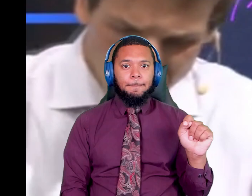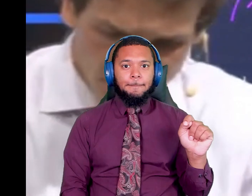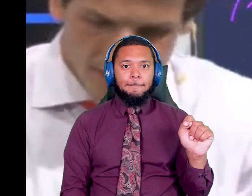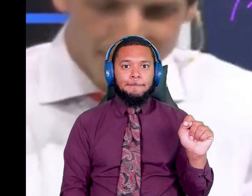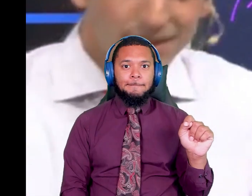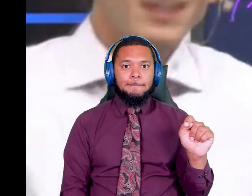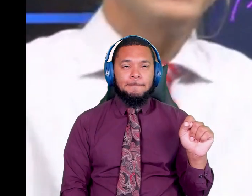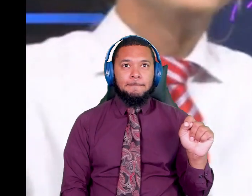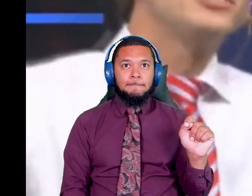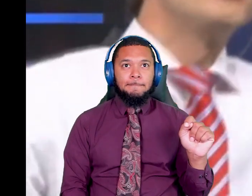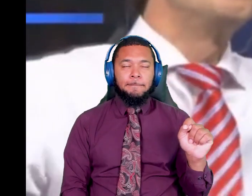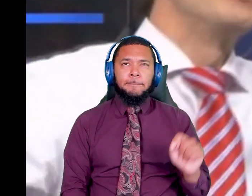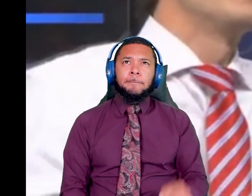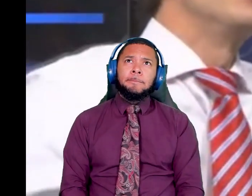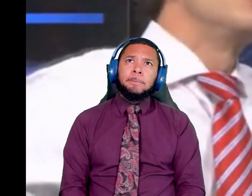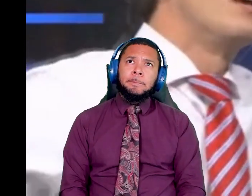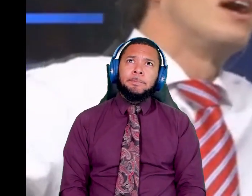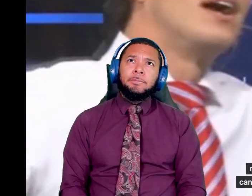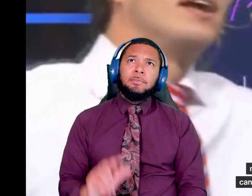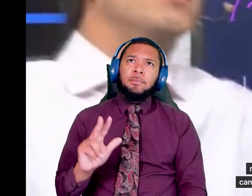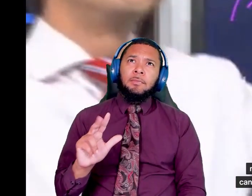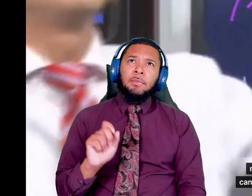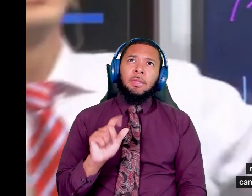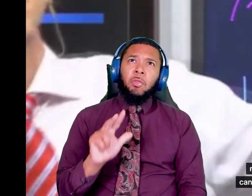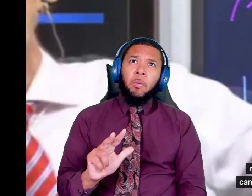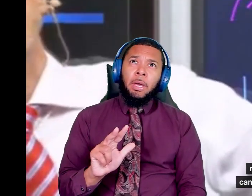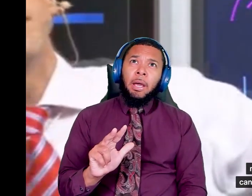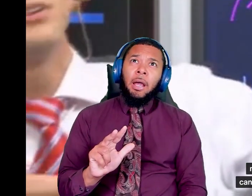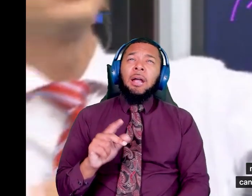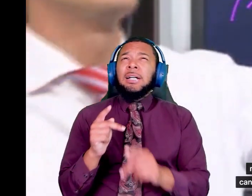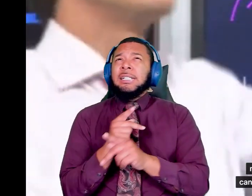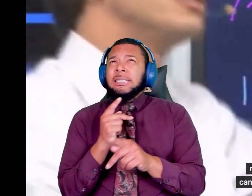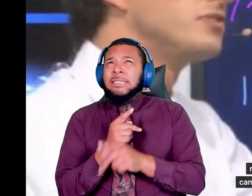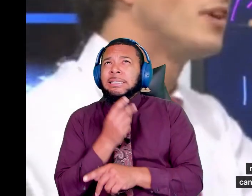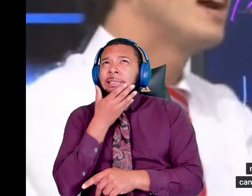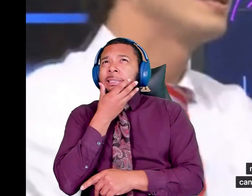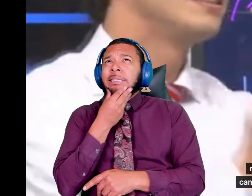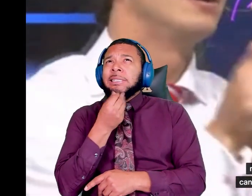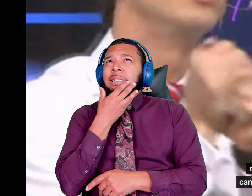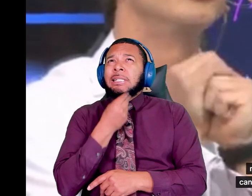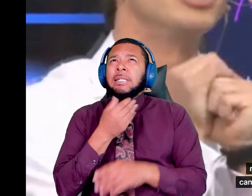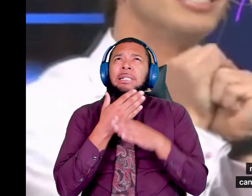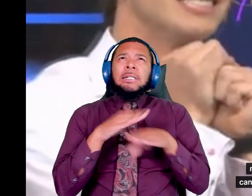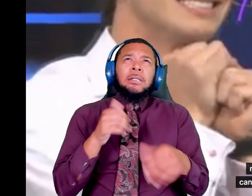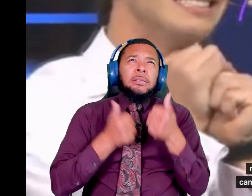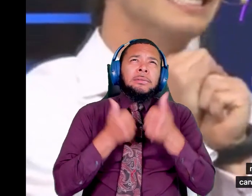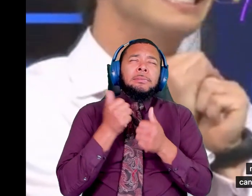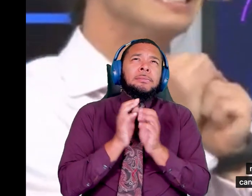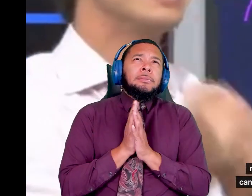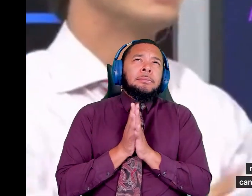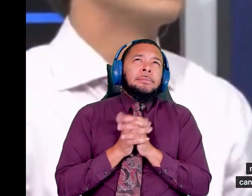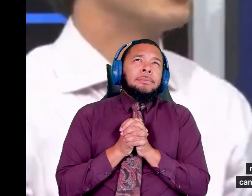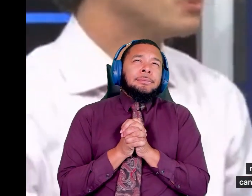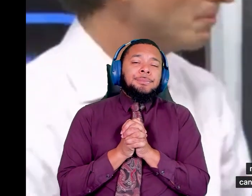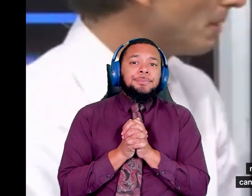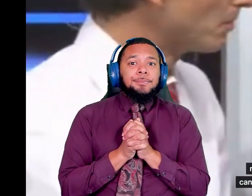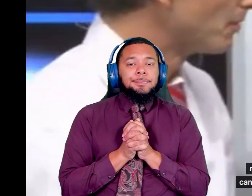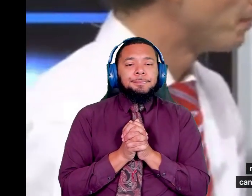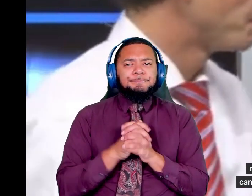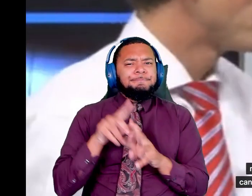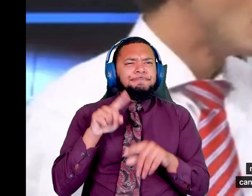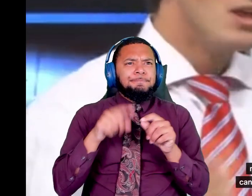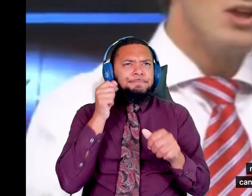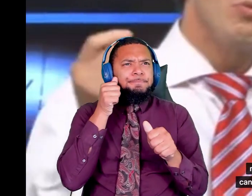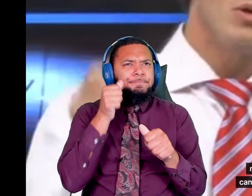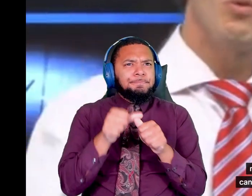So you say to yourself, oh, it's 3.3. Do I multiply those or divide those? Oh, I can't really